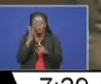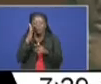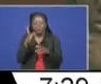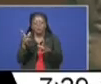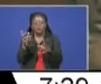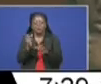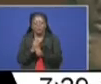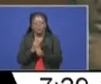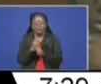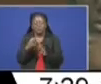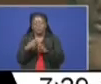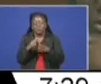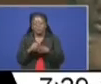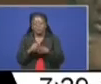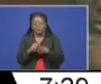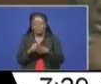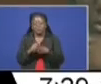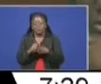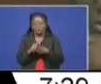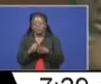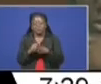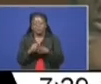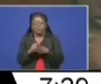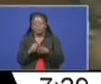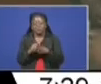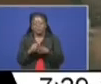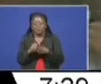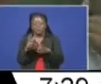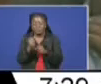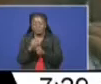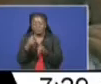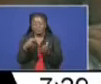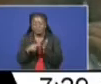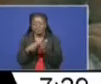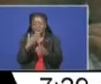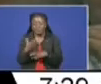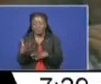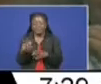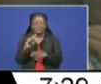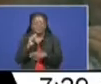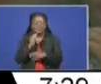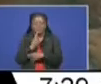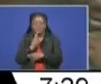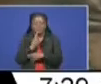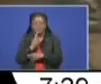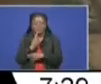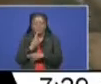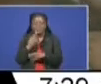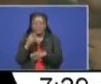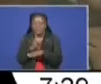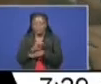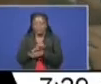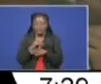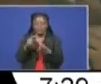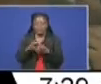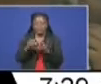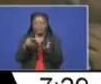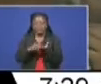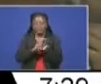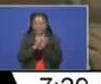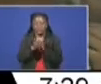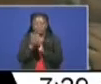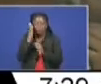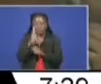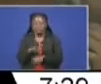by the horns, wake up and smell the sea, and take this matter seriously? The impact of this change is going to be